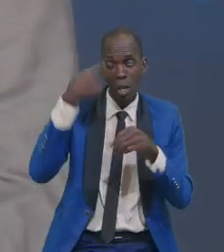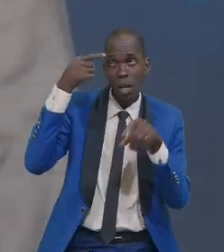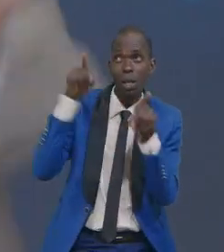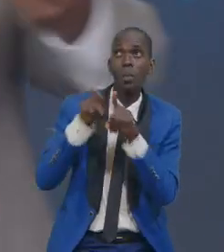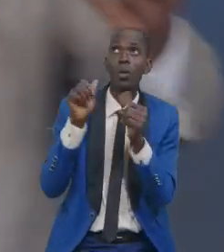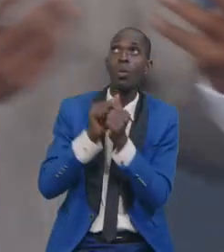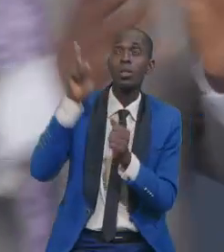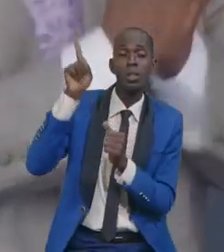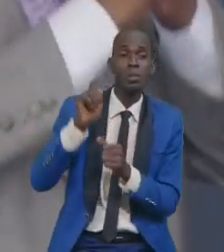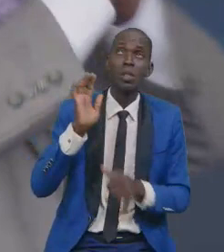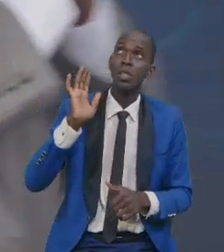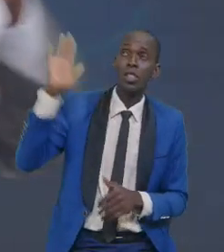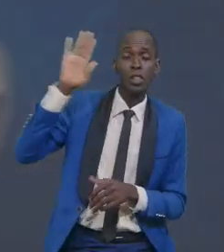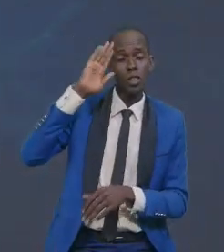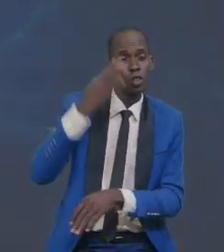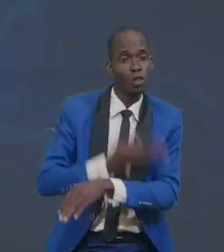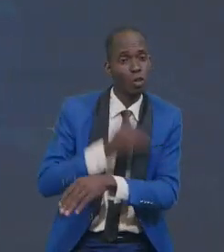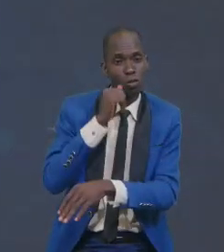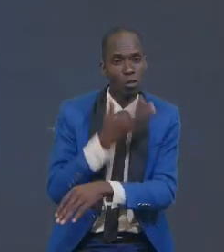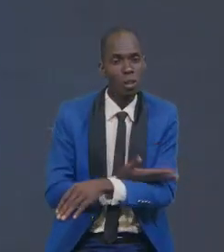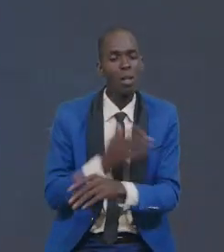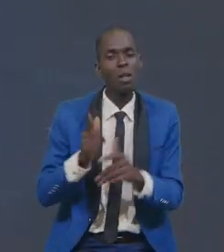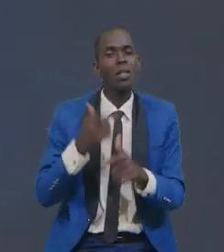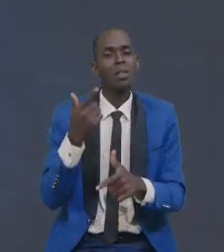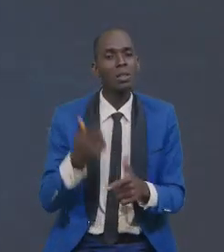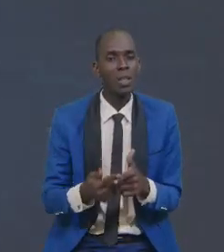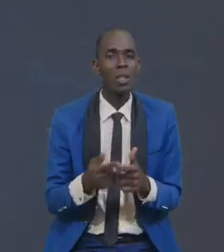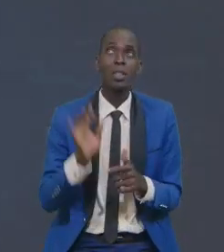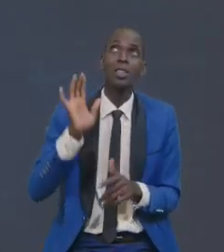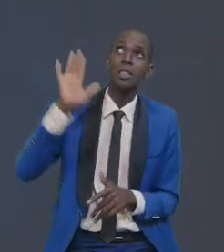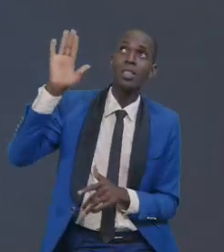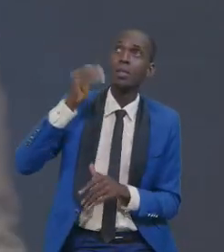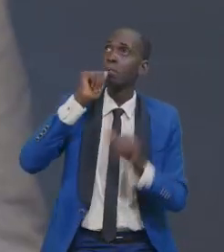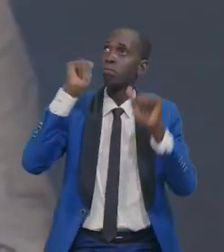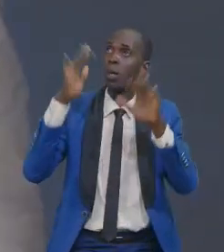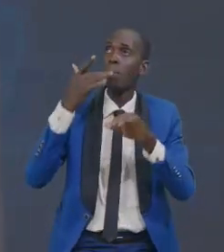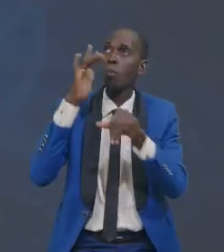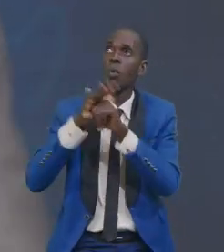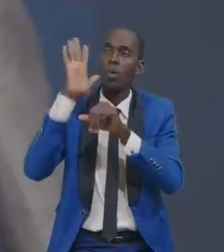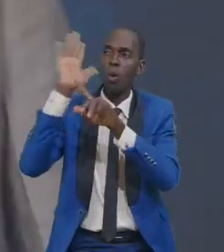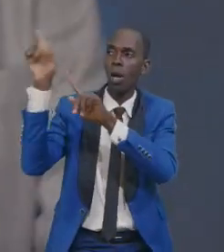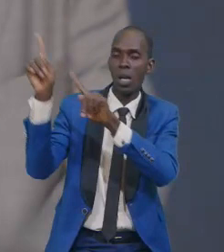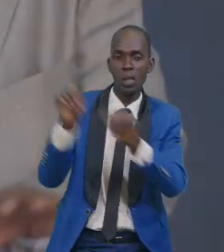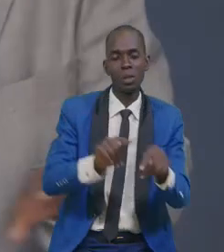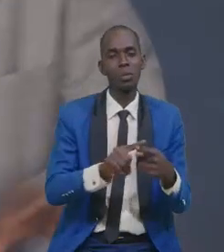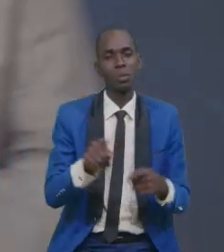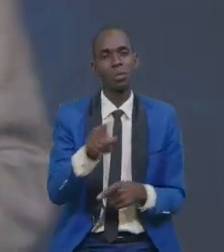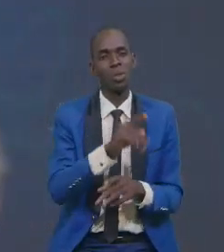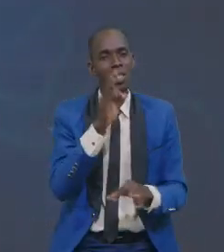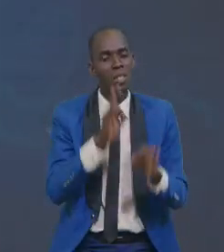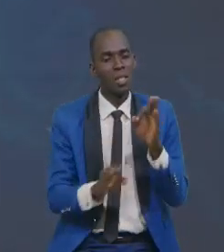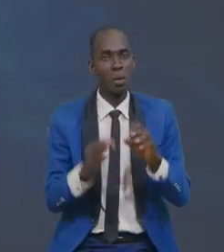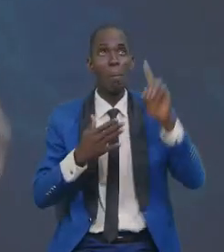people, then the blessing, the promise will come upon your life. If my people which are called by